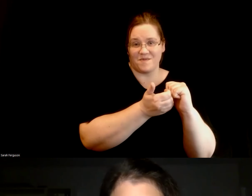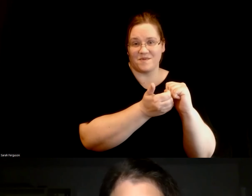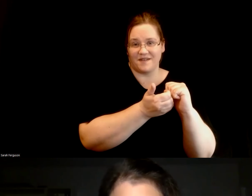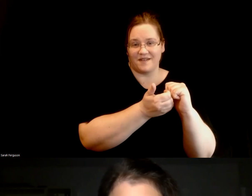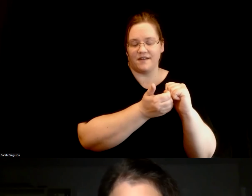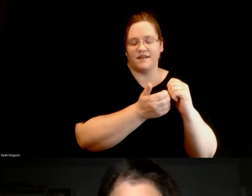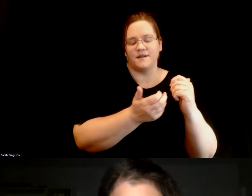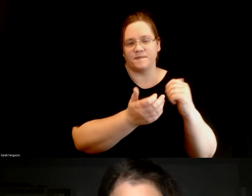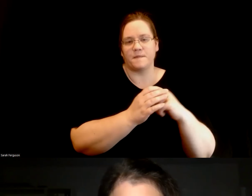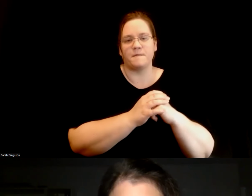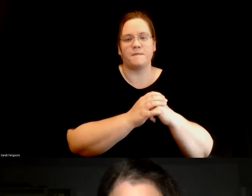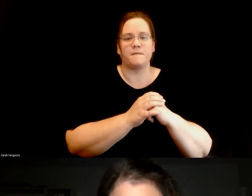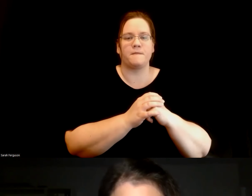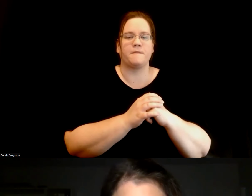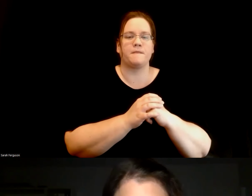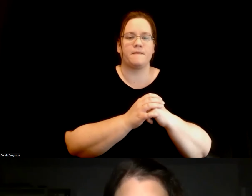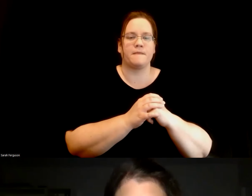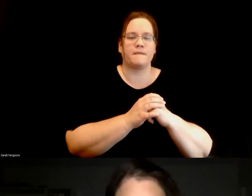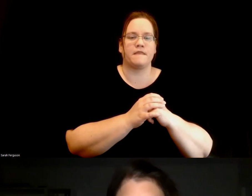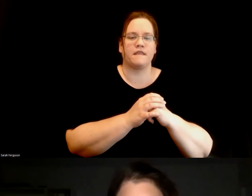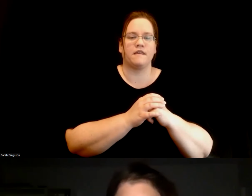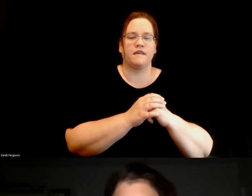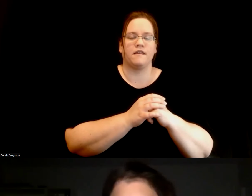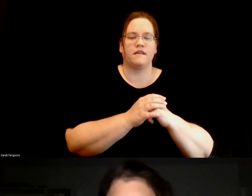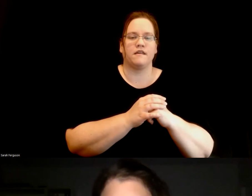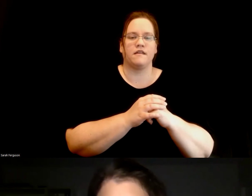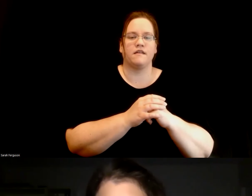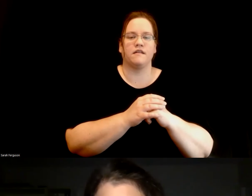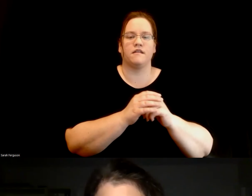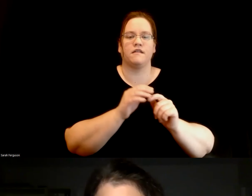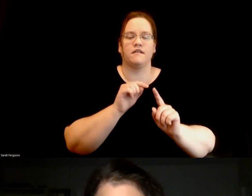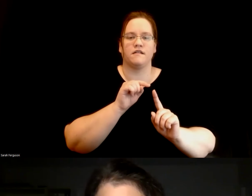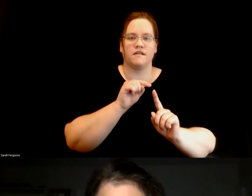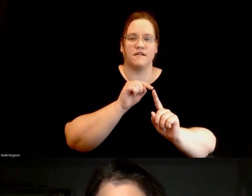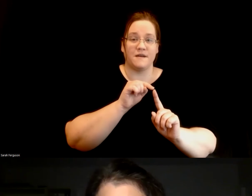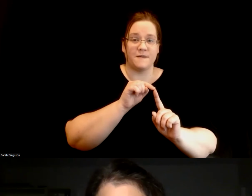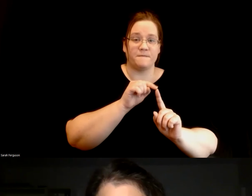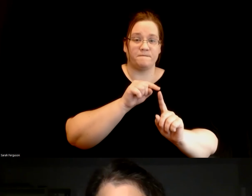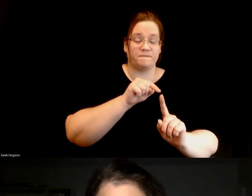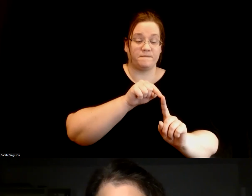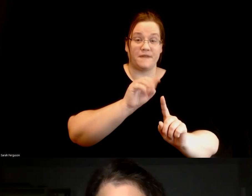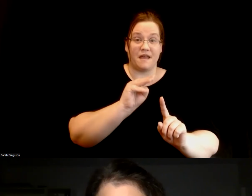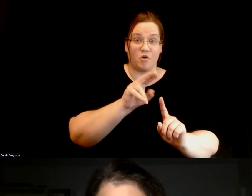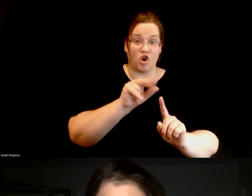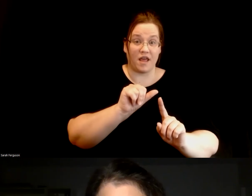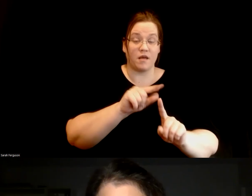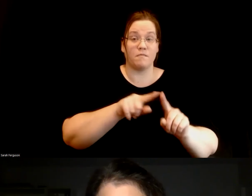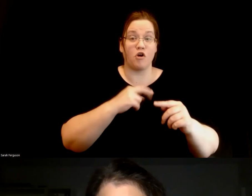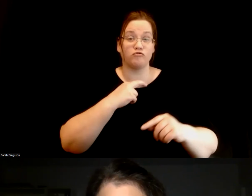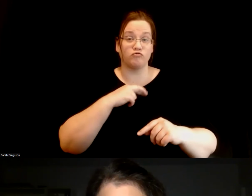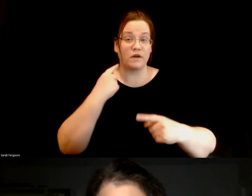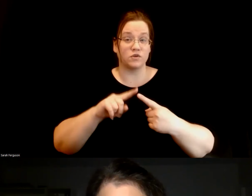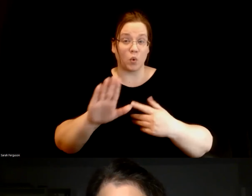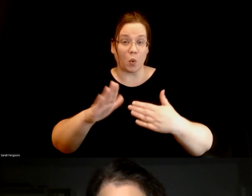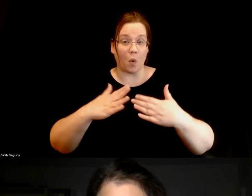So a little bit more like logistical stuff around the mRNA vaccine, but actually really in terms of risk to you